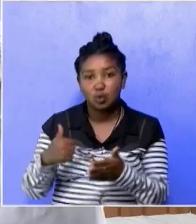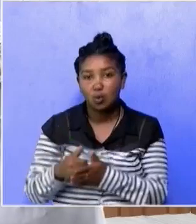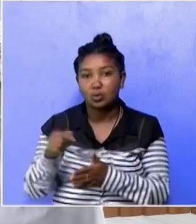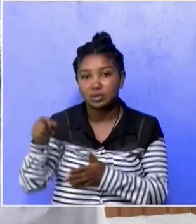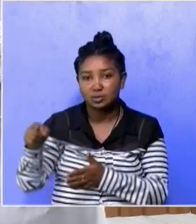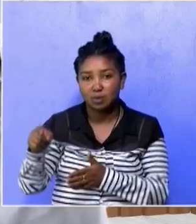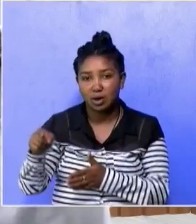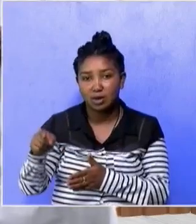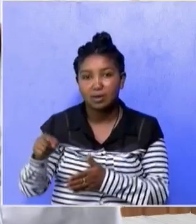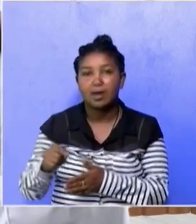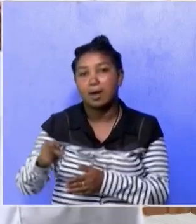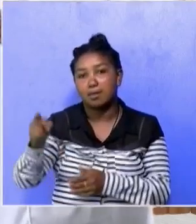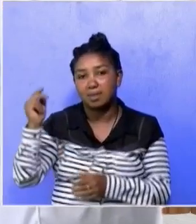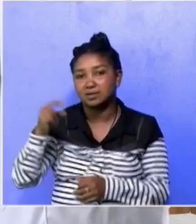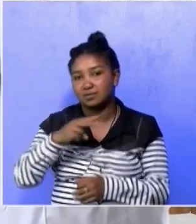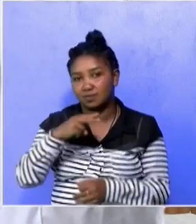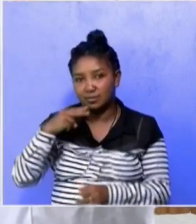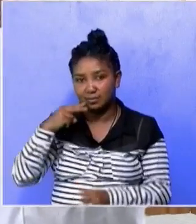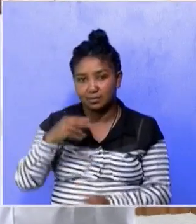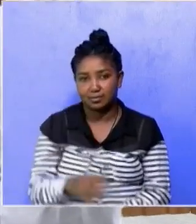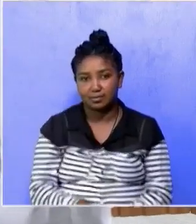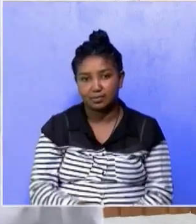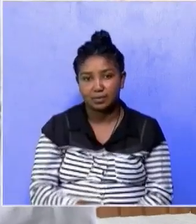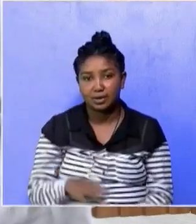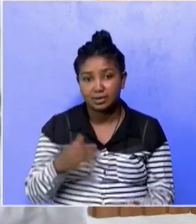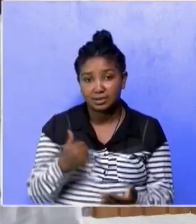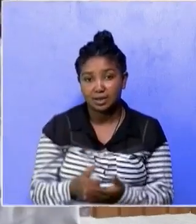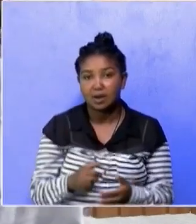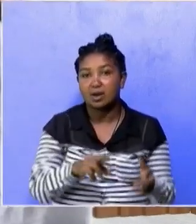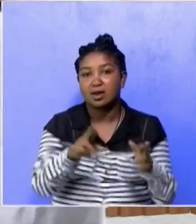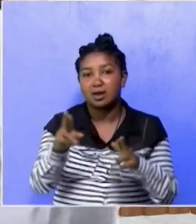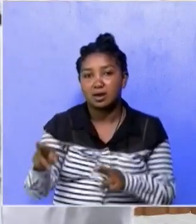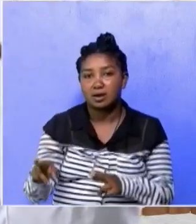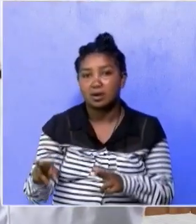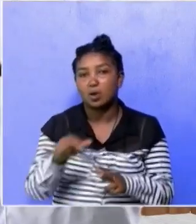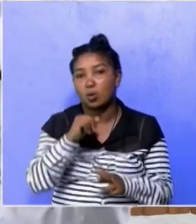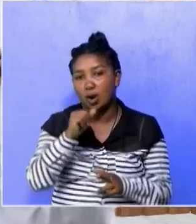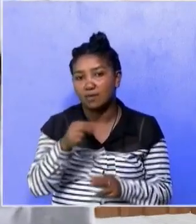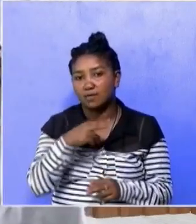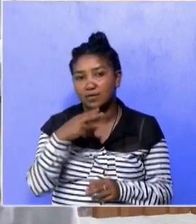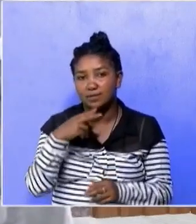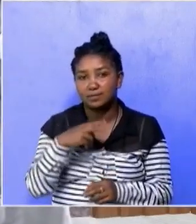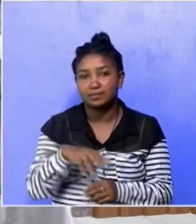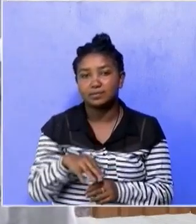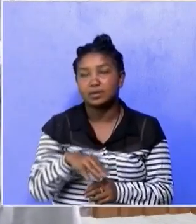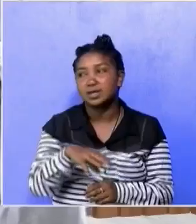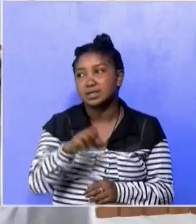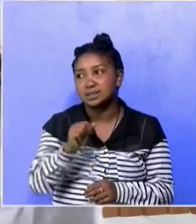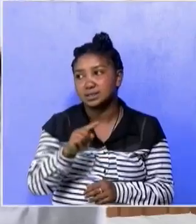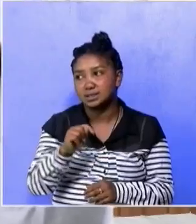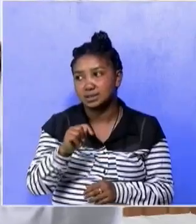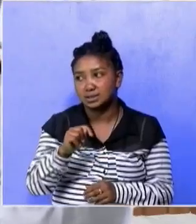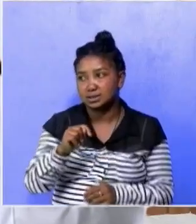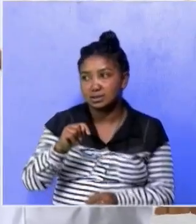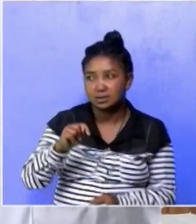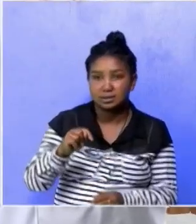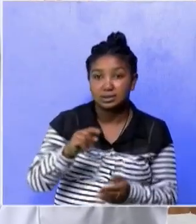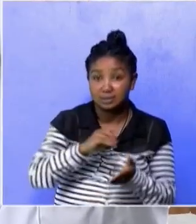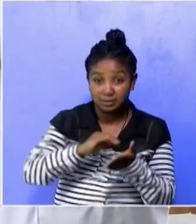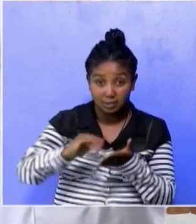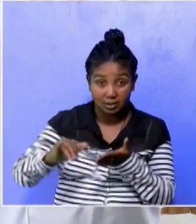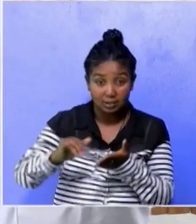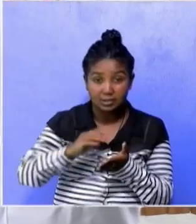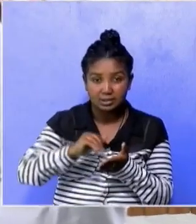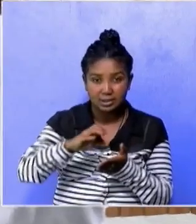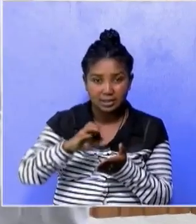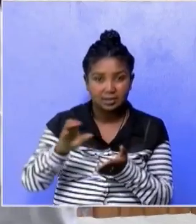the past verb. This is an irregular past verb. Said is also another form,